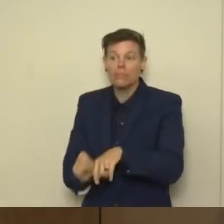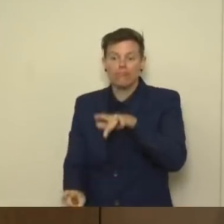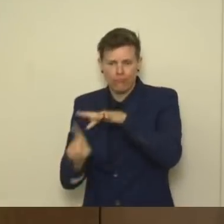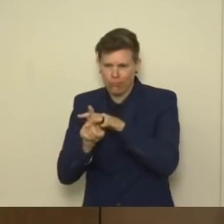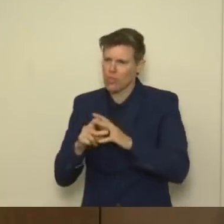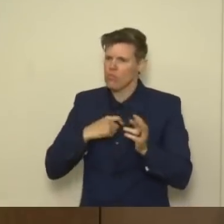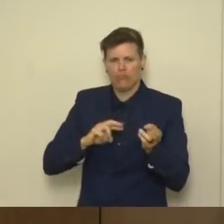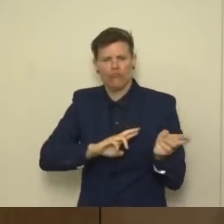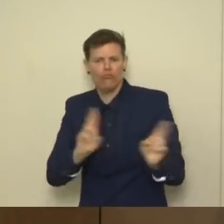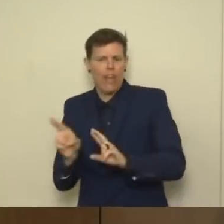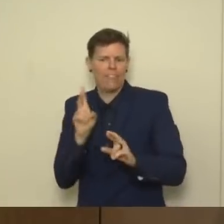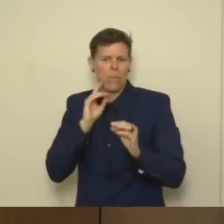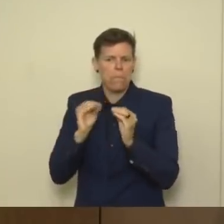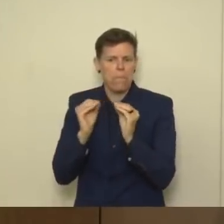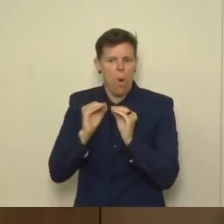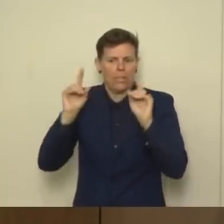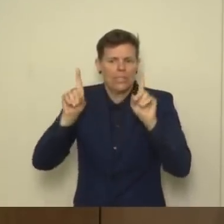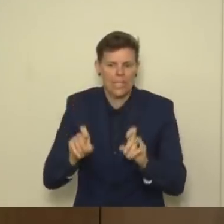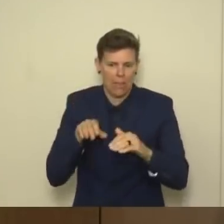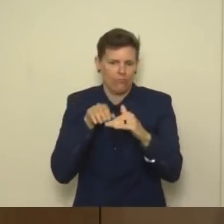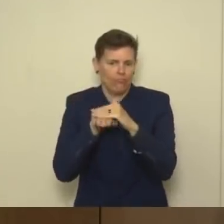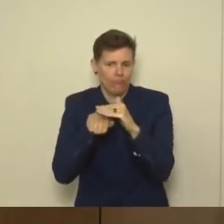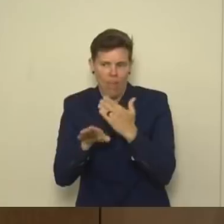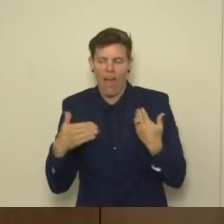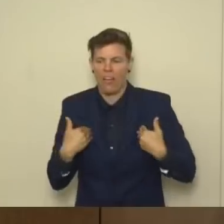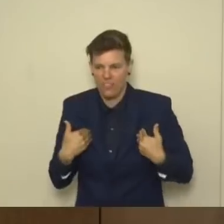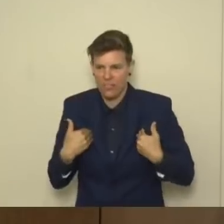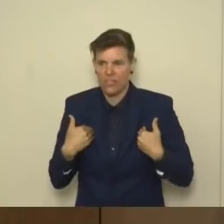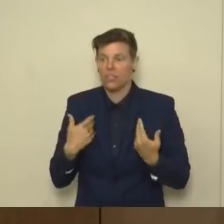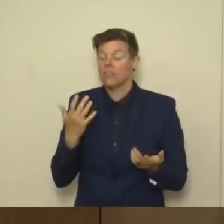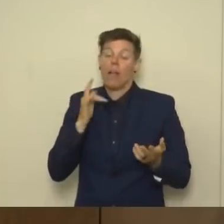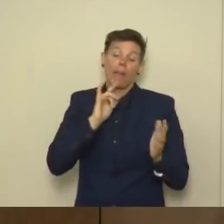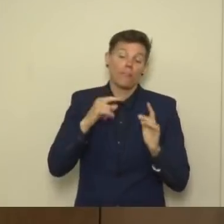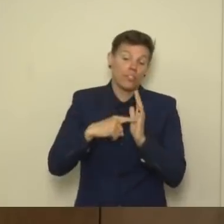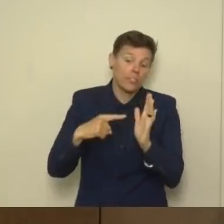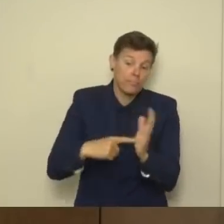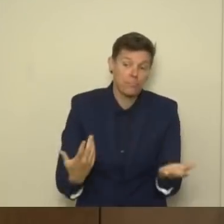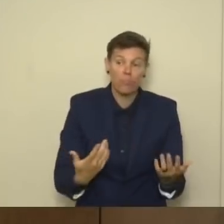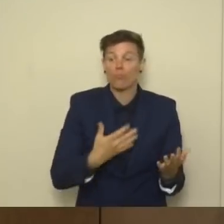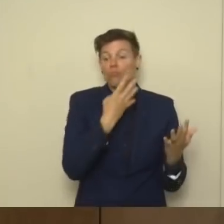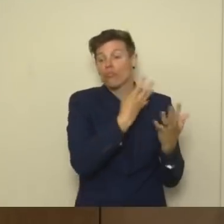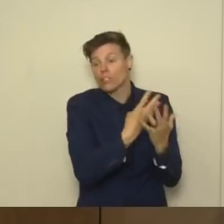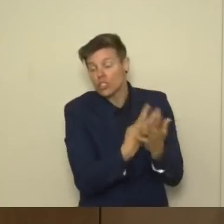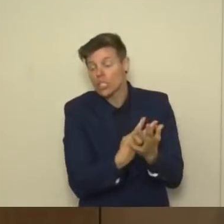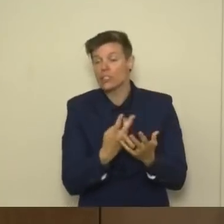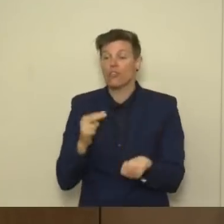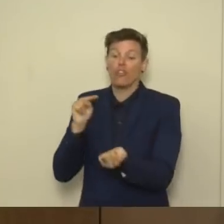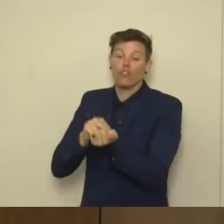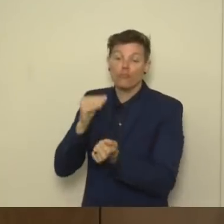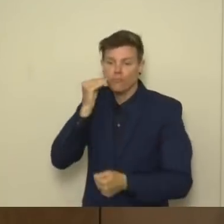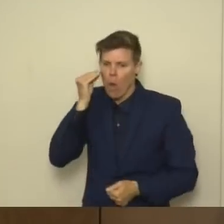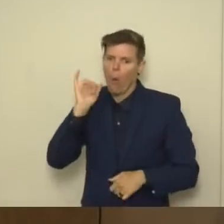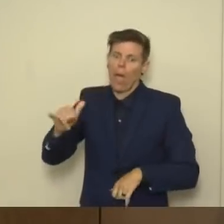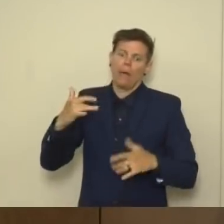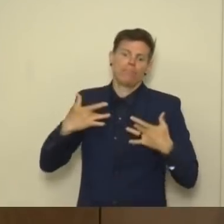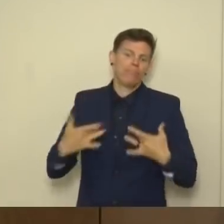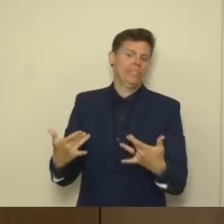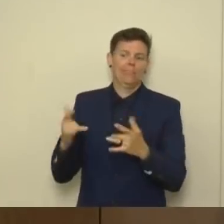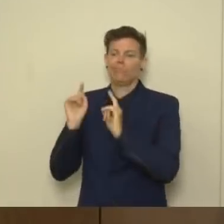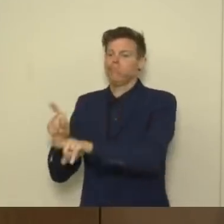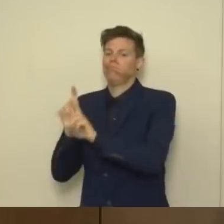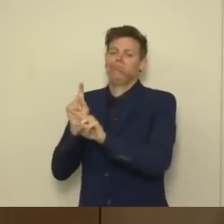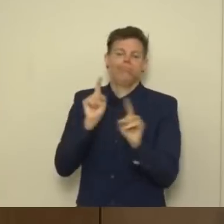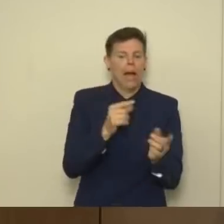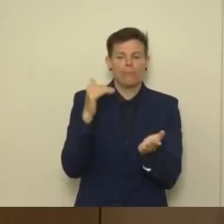upon the risk. So like corrections, like nursing homes, we go in, everyone. All right, so we're clear about that. Yes, we build